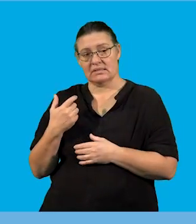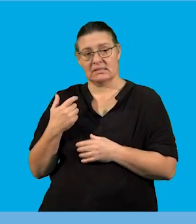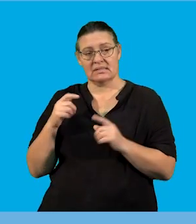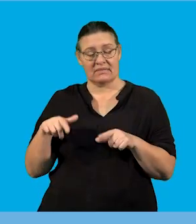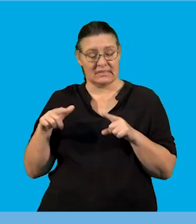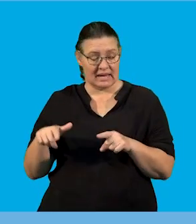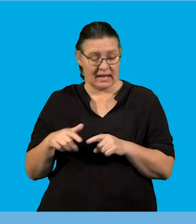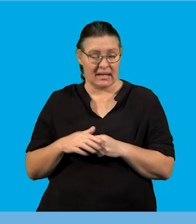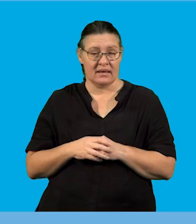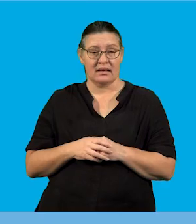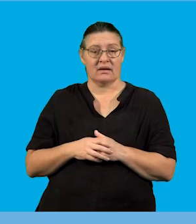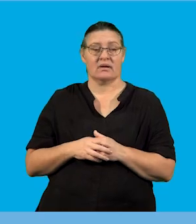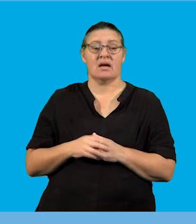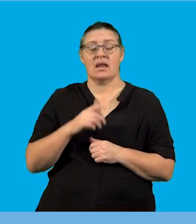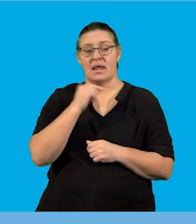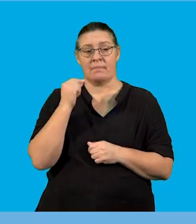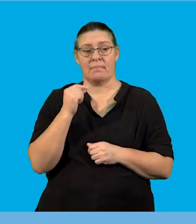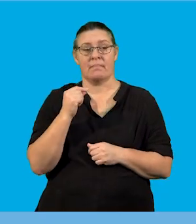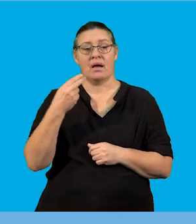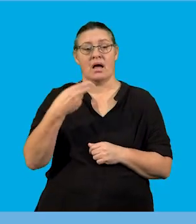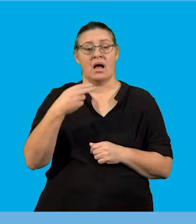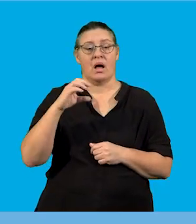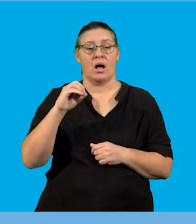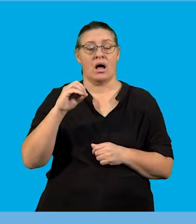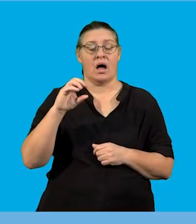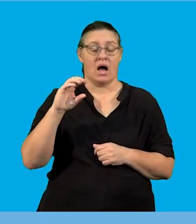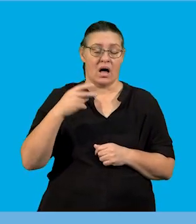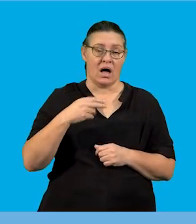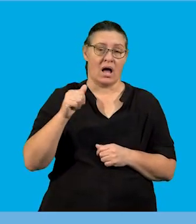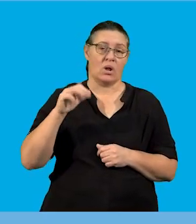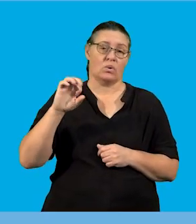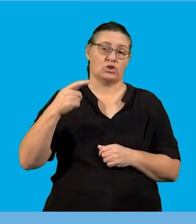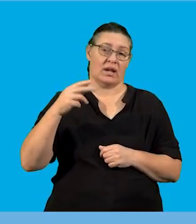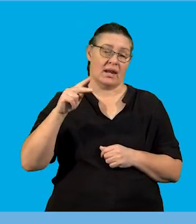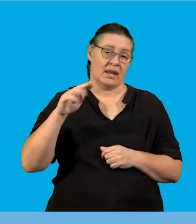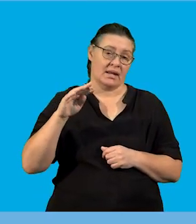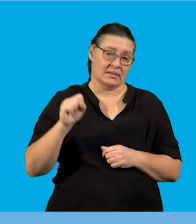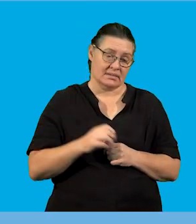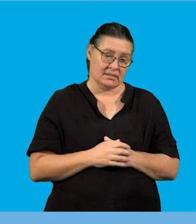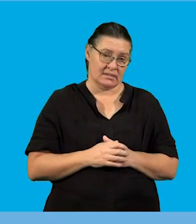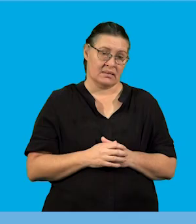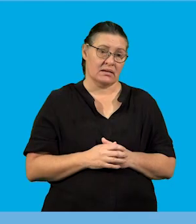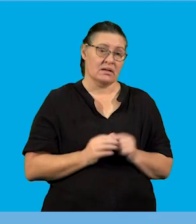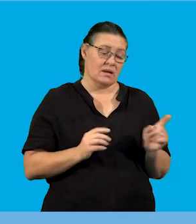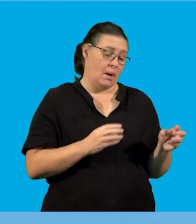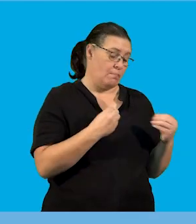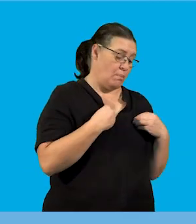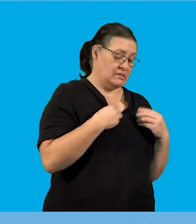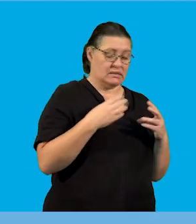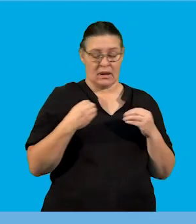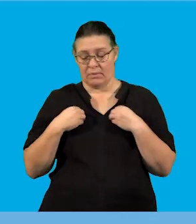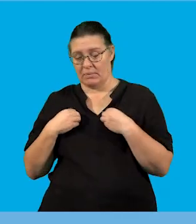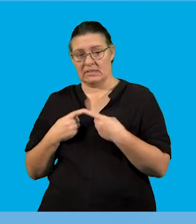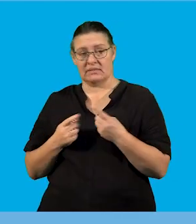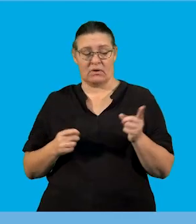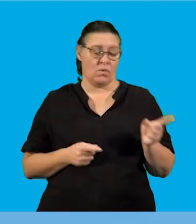group 17, they are called halogens. And then these two elements, they